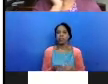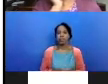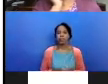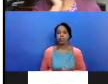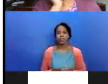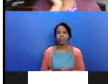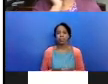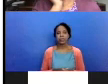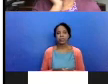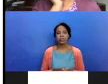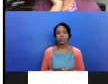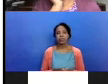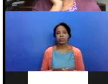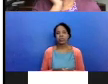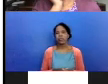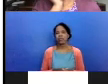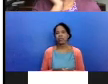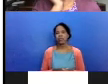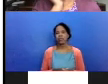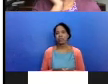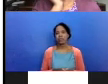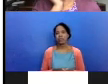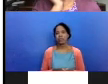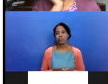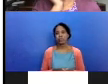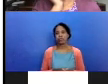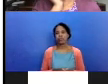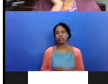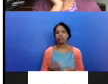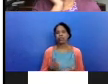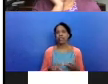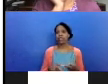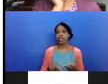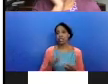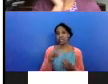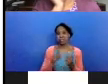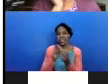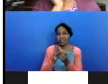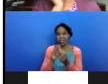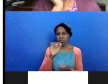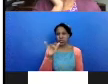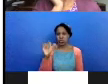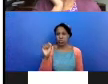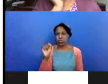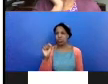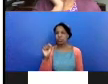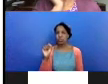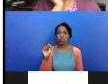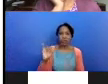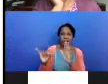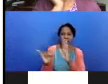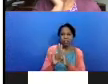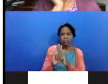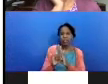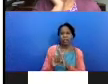we don't use kind of tools in terms of, kind of numbers to get from phase 1 to phase 2. I mean, what